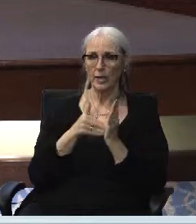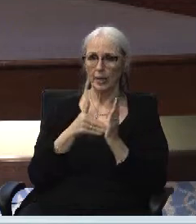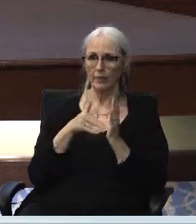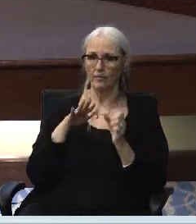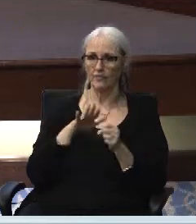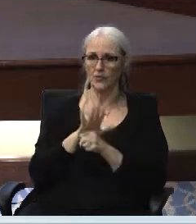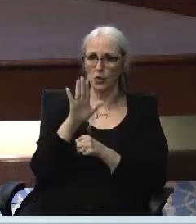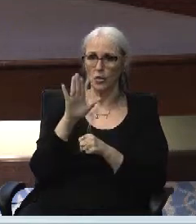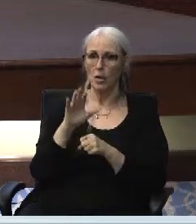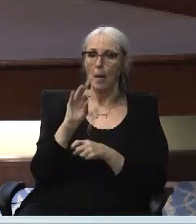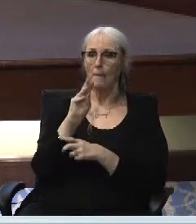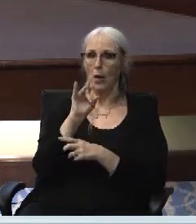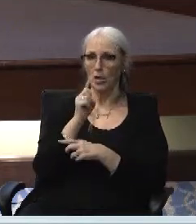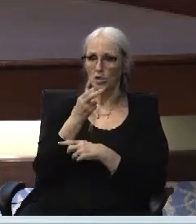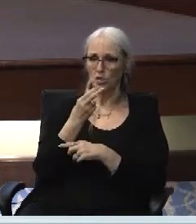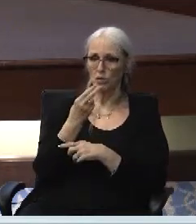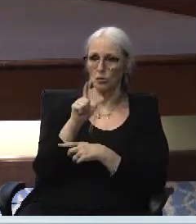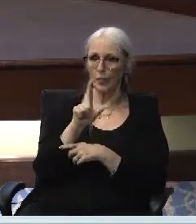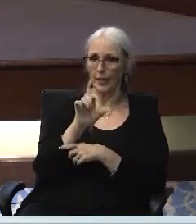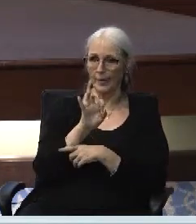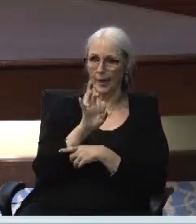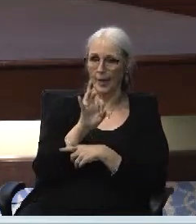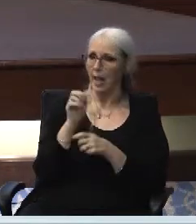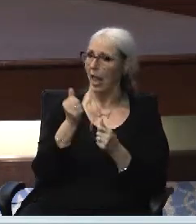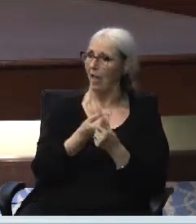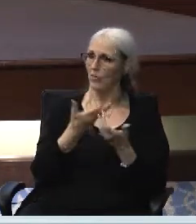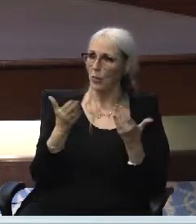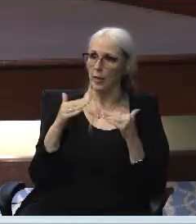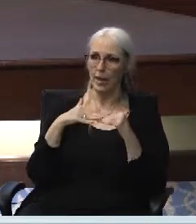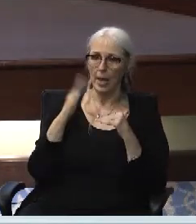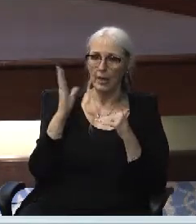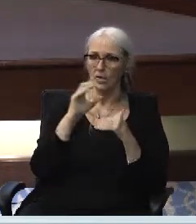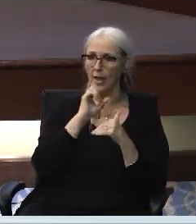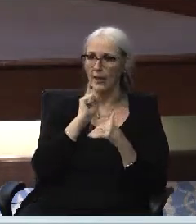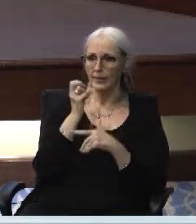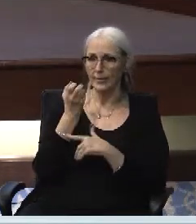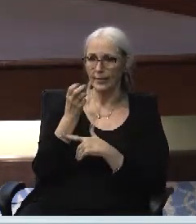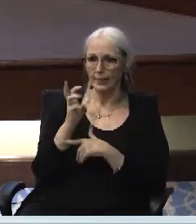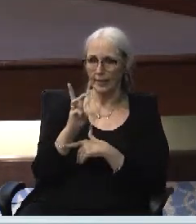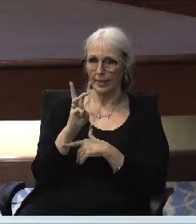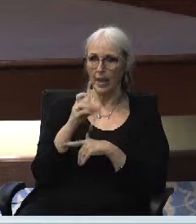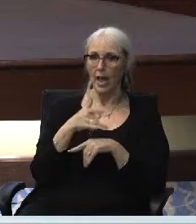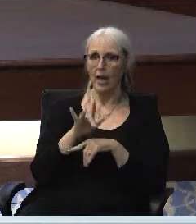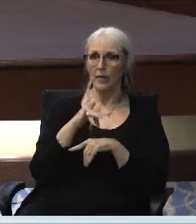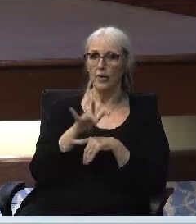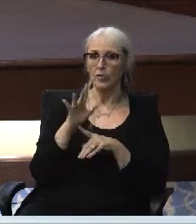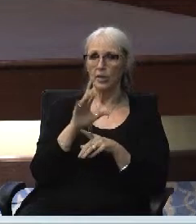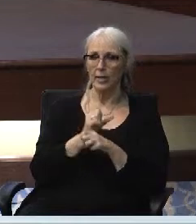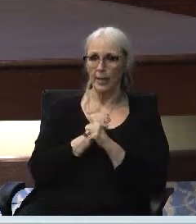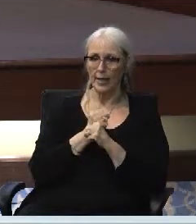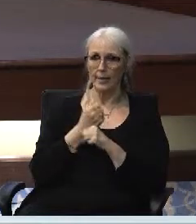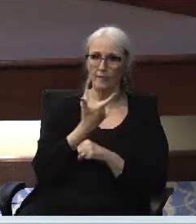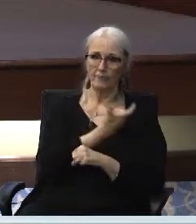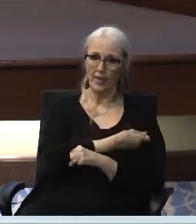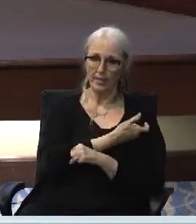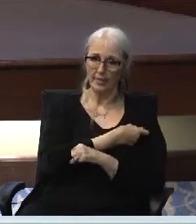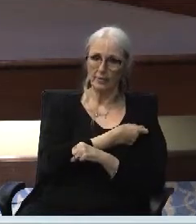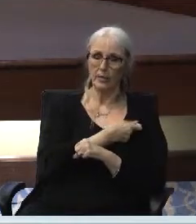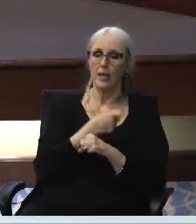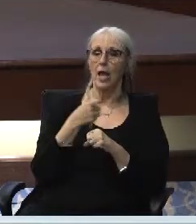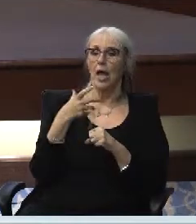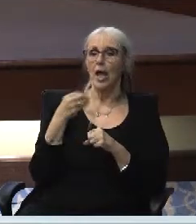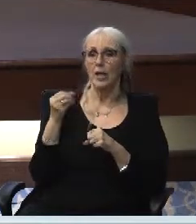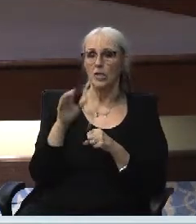capacity. On March 29th, everyone over the age of 16 became eligible to receive vaccines, and local school